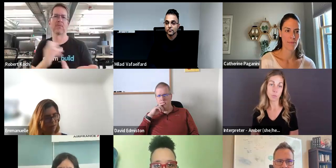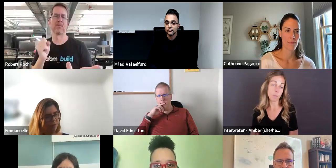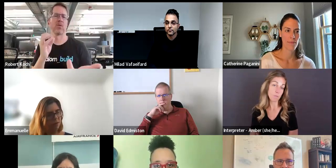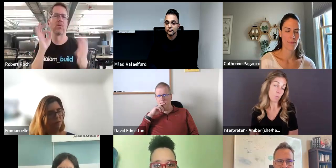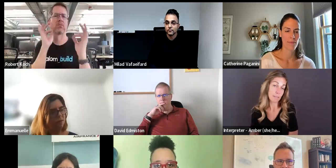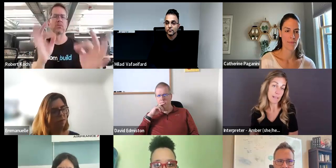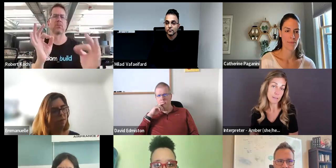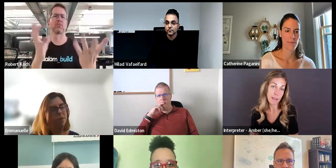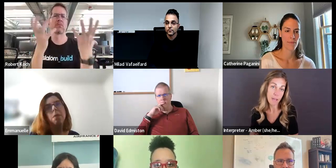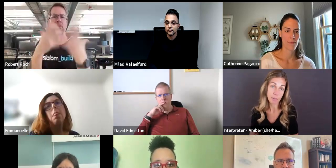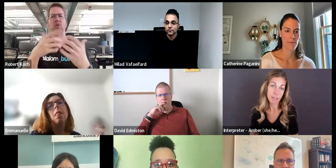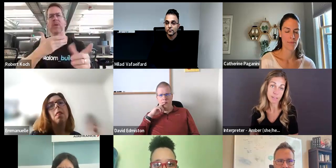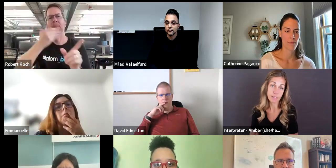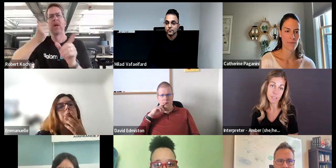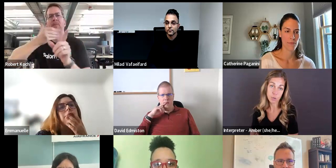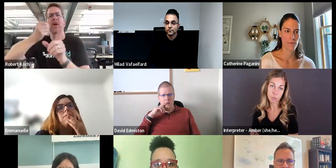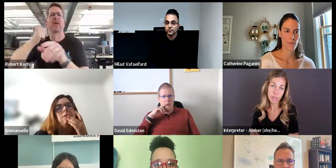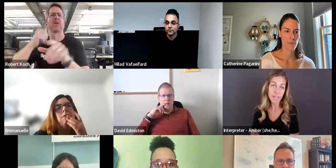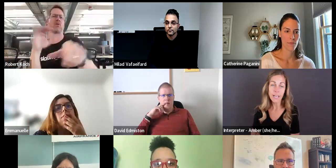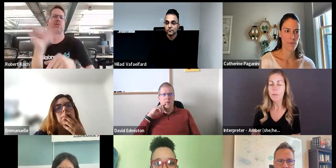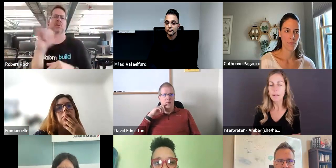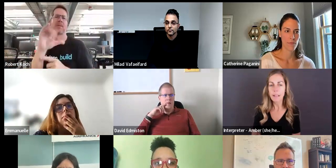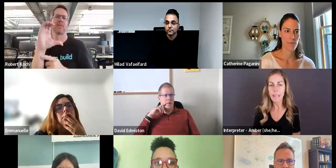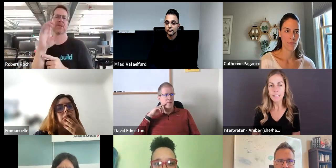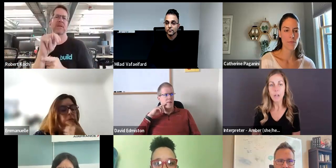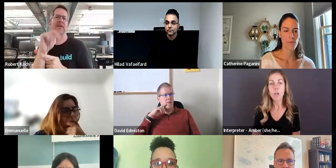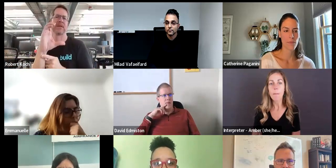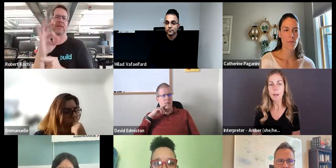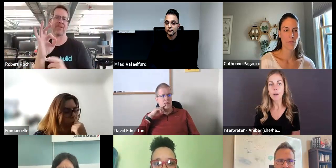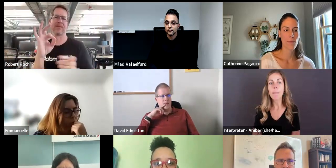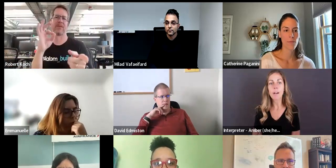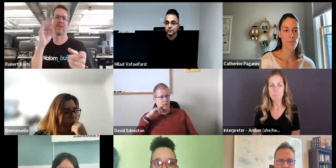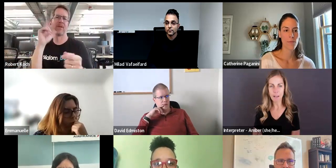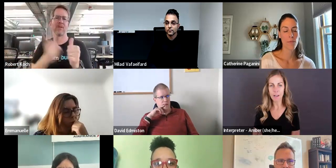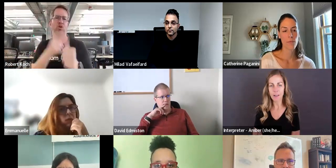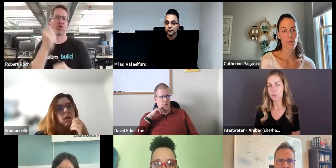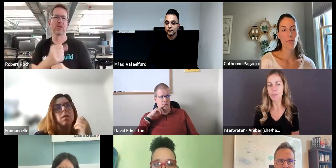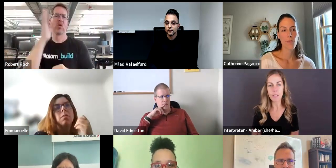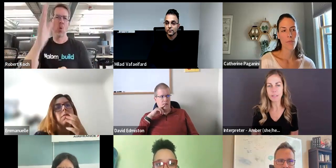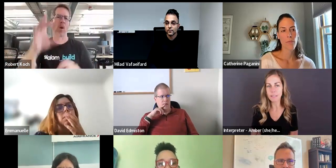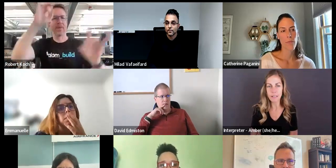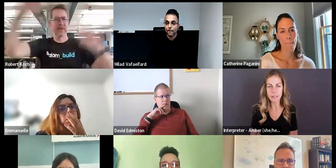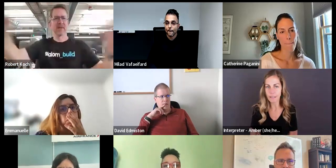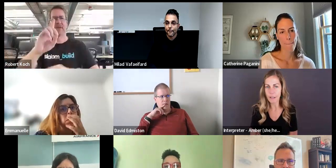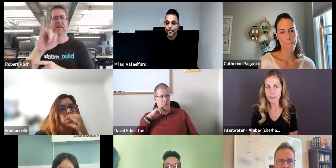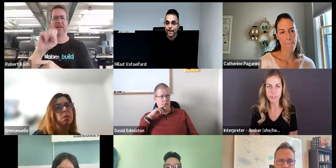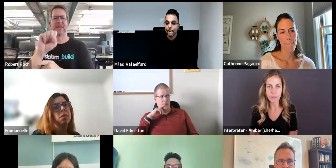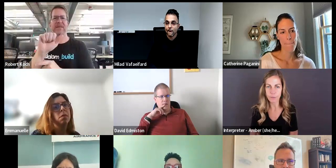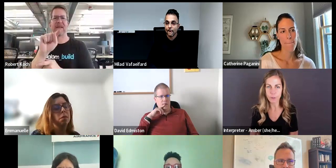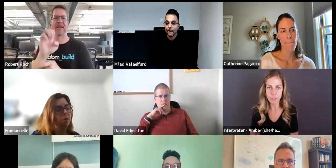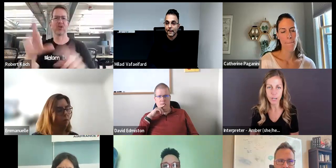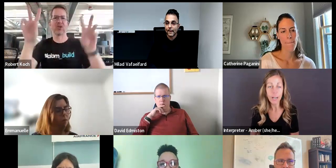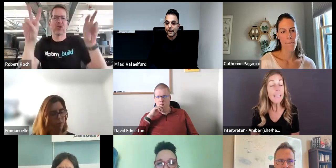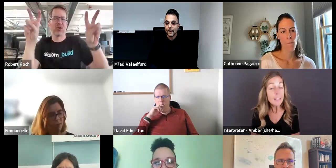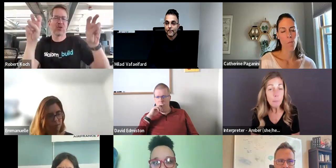that's what's kind of been happening since year 3. But again, yeah, got better and better and better. So I feel like CNCF, this is